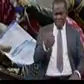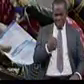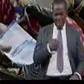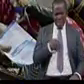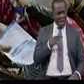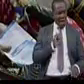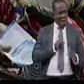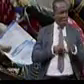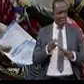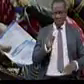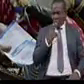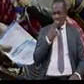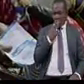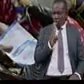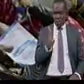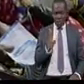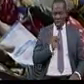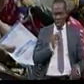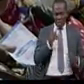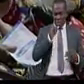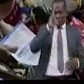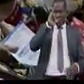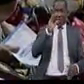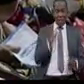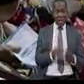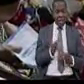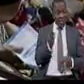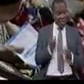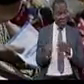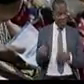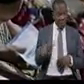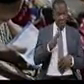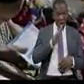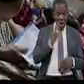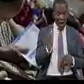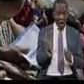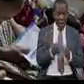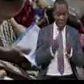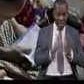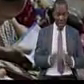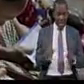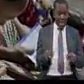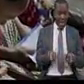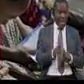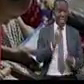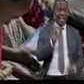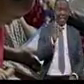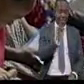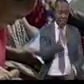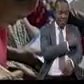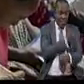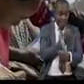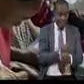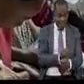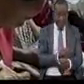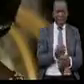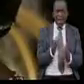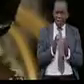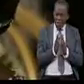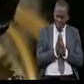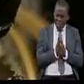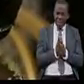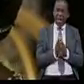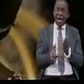you're backsliding today, you'll come back. Yeah. The same old power will come upon